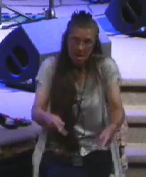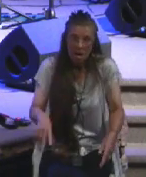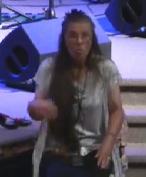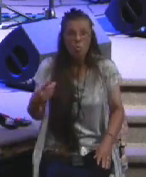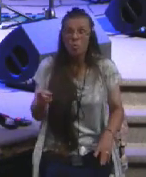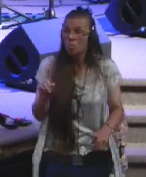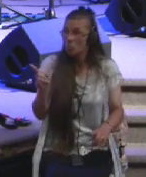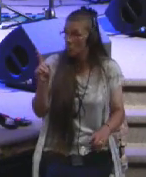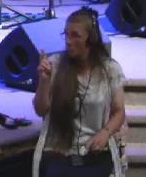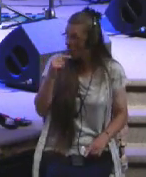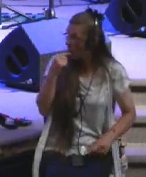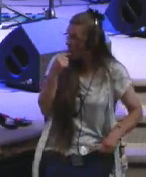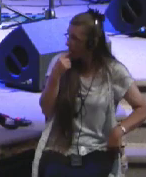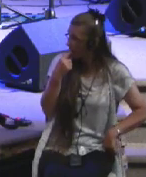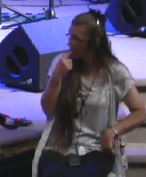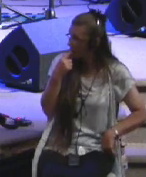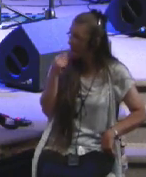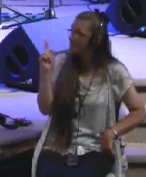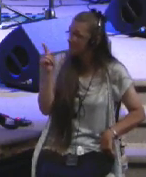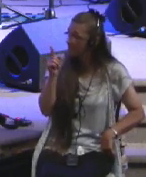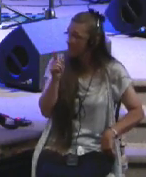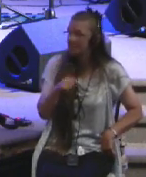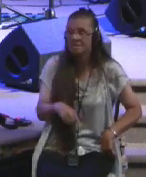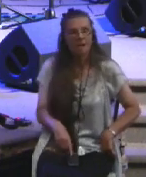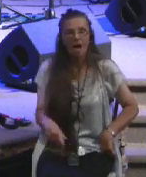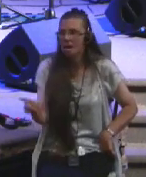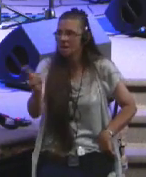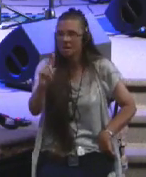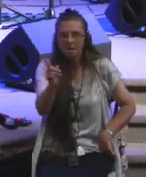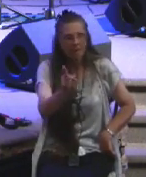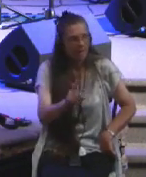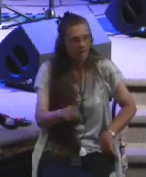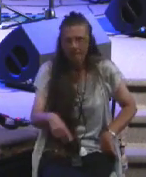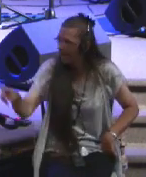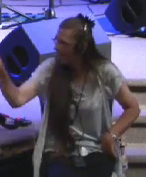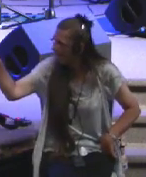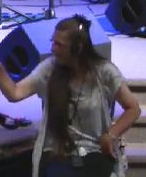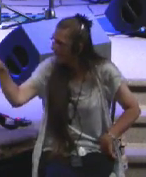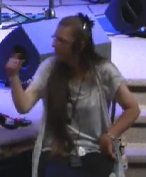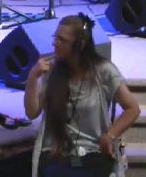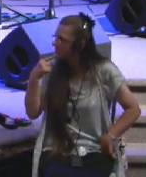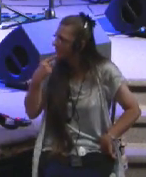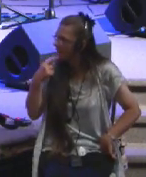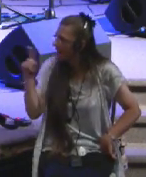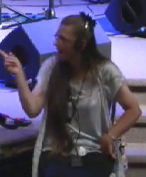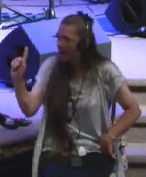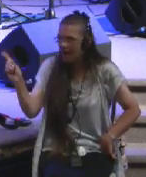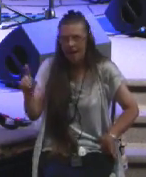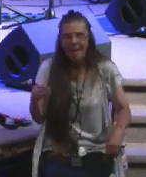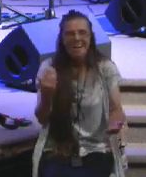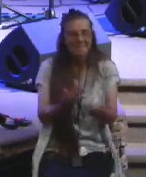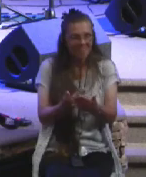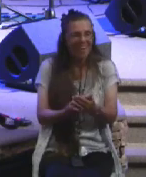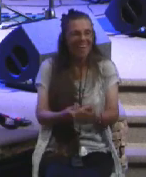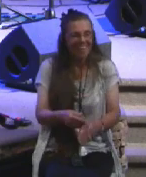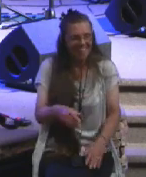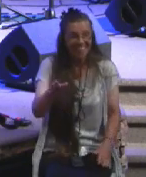Oh, some of y'all paid attention in school. I didn't hear a single teenager say that, but I'm glad our adults